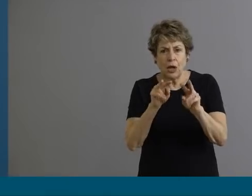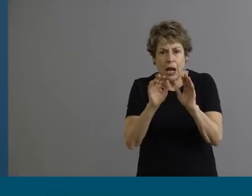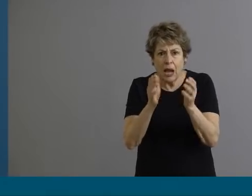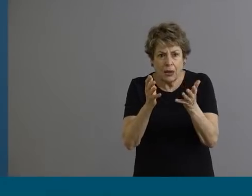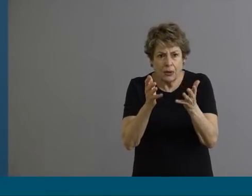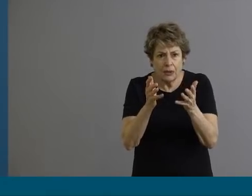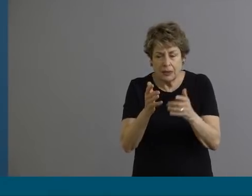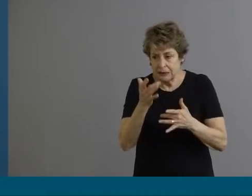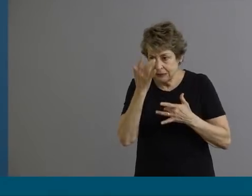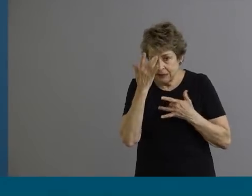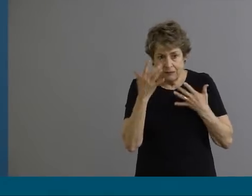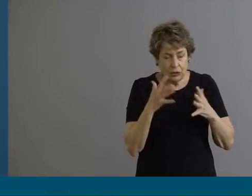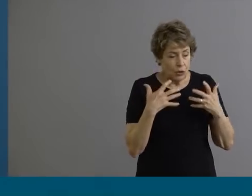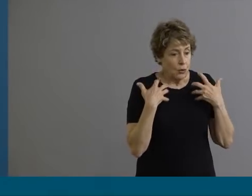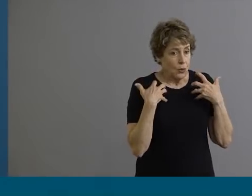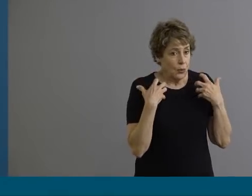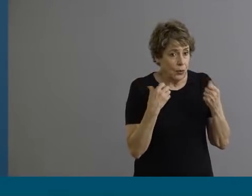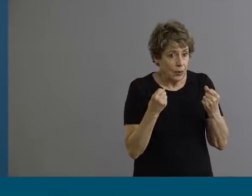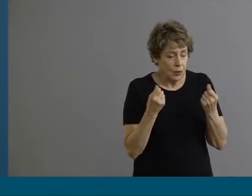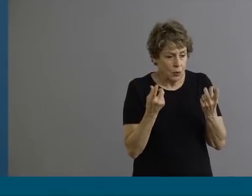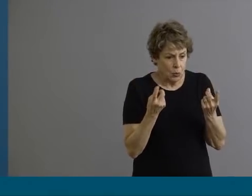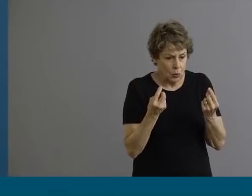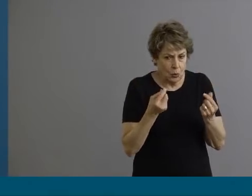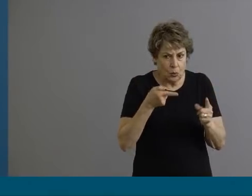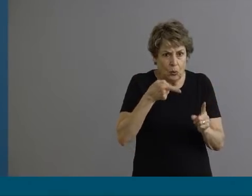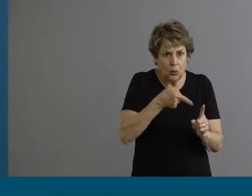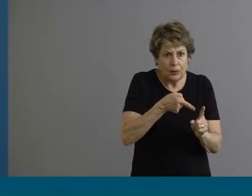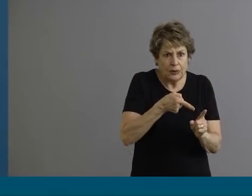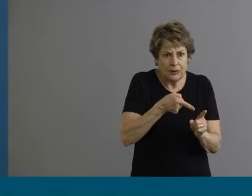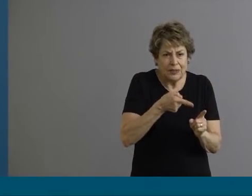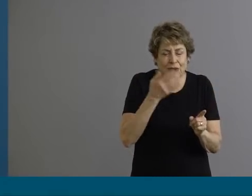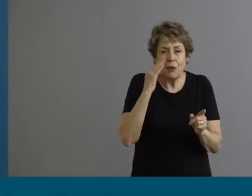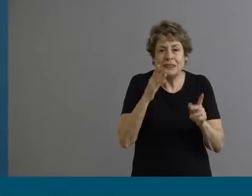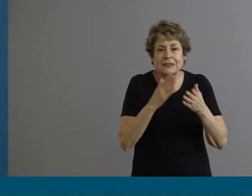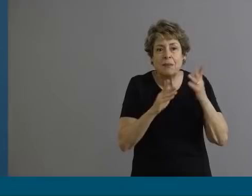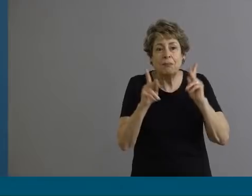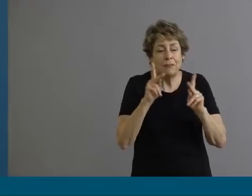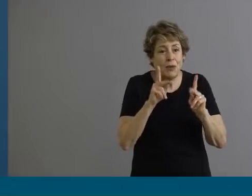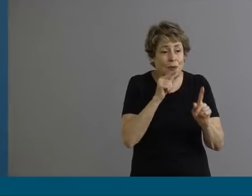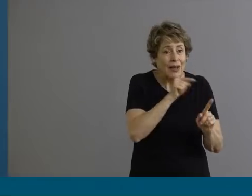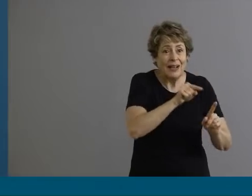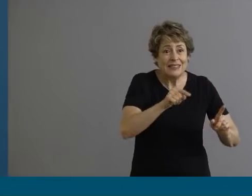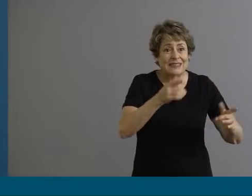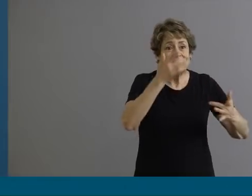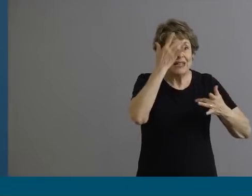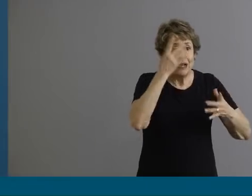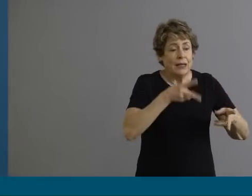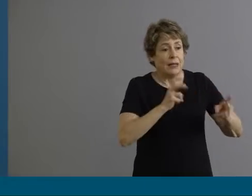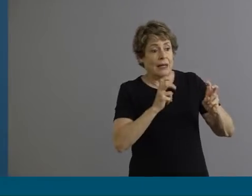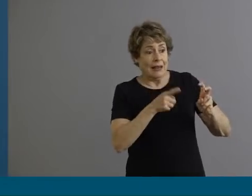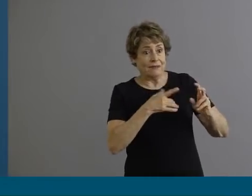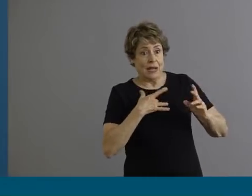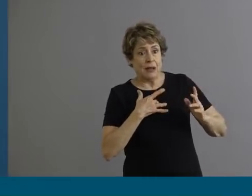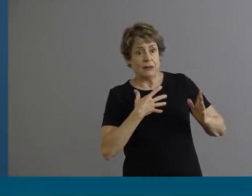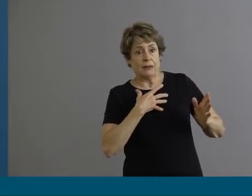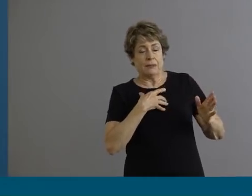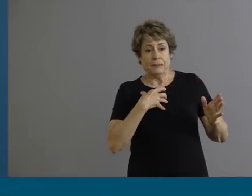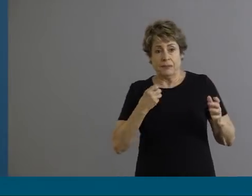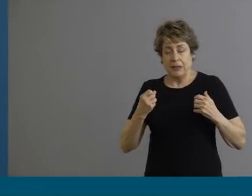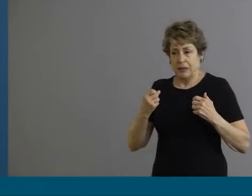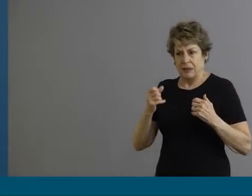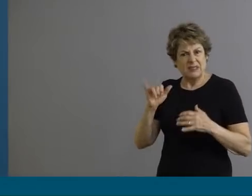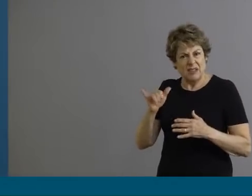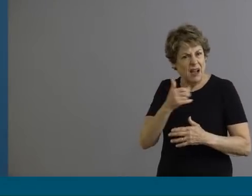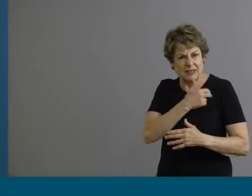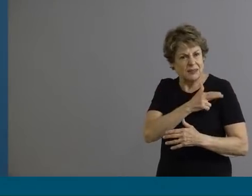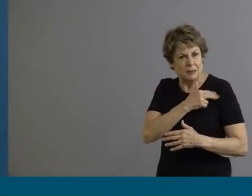from COVID, and they may recover enough to not need to be in a hospital anymore, but they may need to be somewhere else